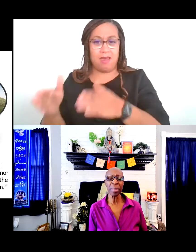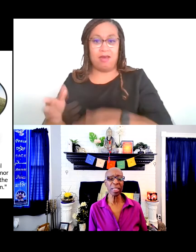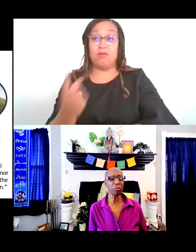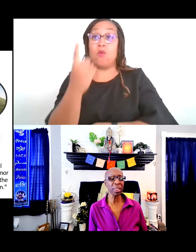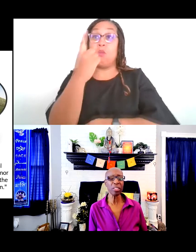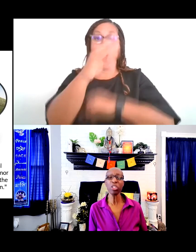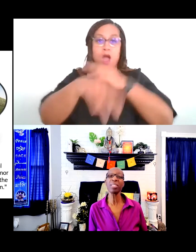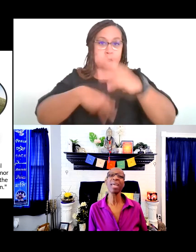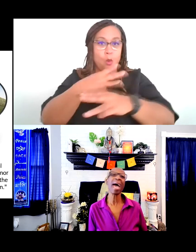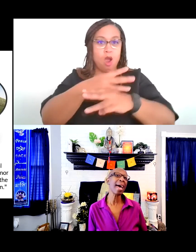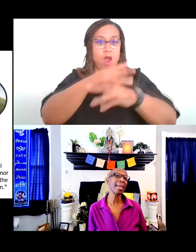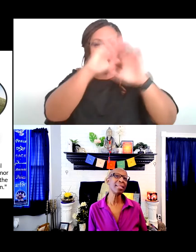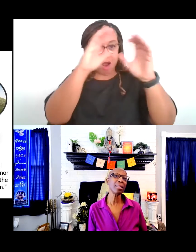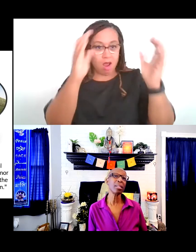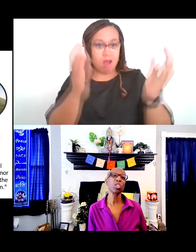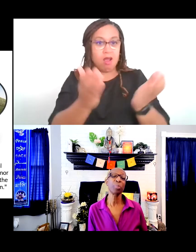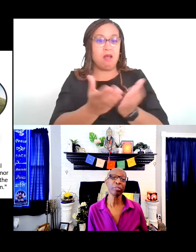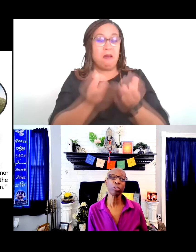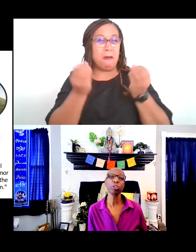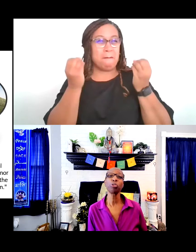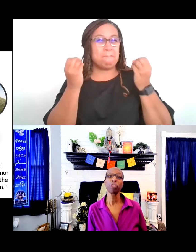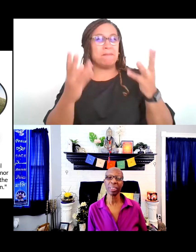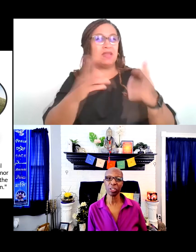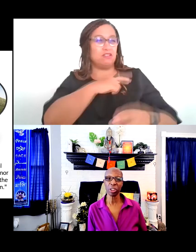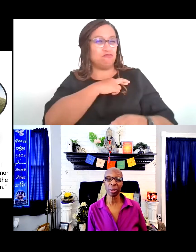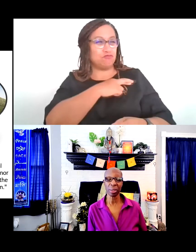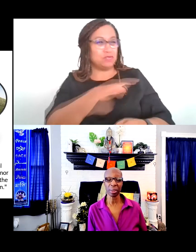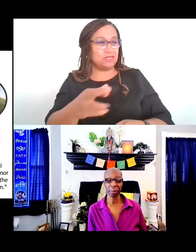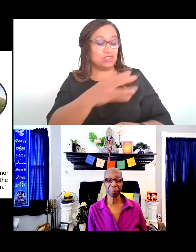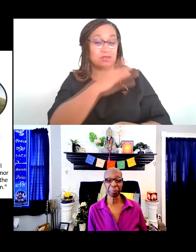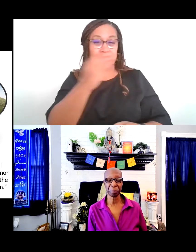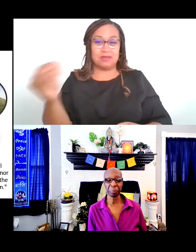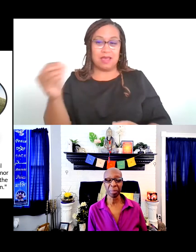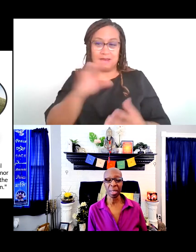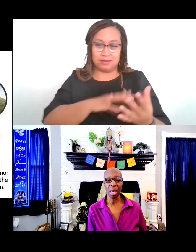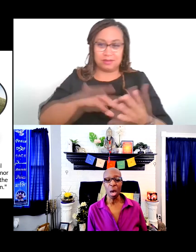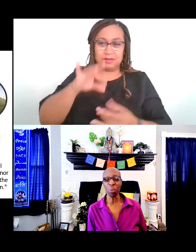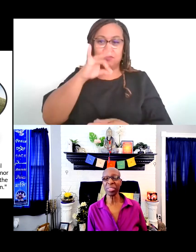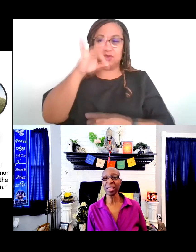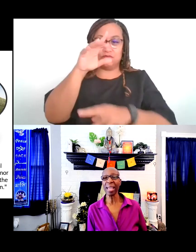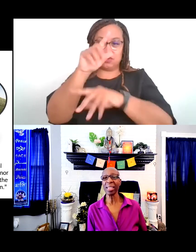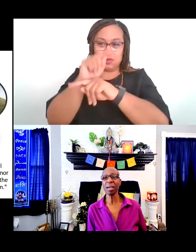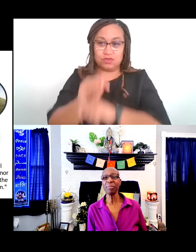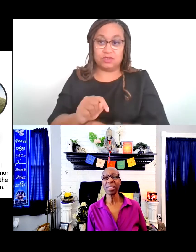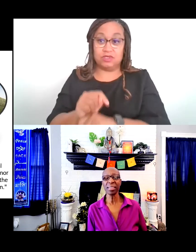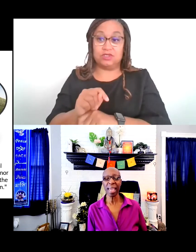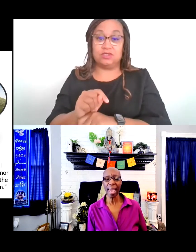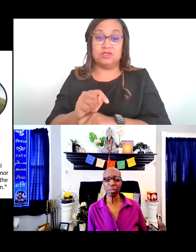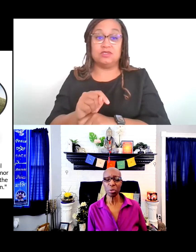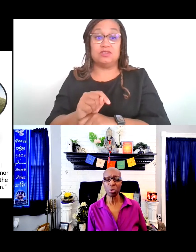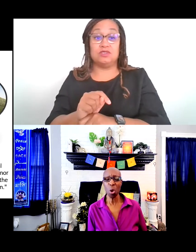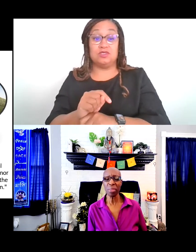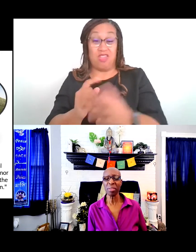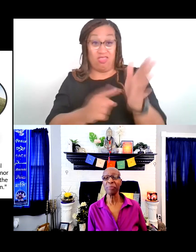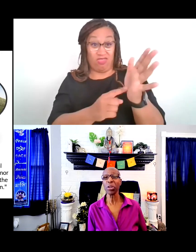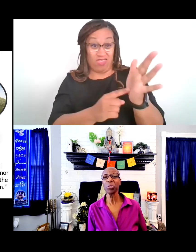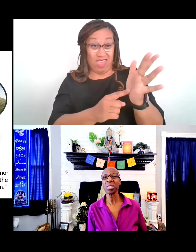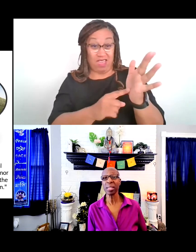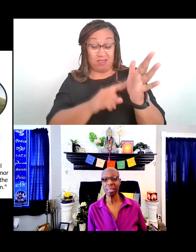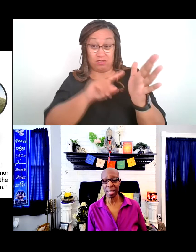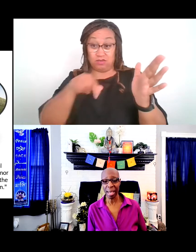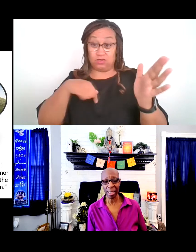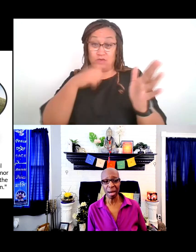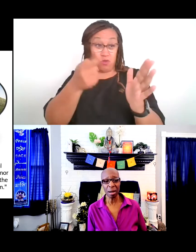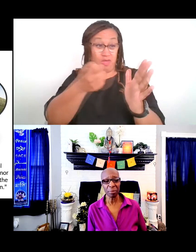world, many religions and spiritual traditions. With the lighting of these candles on the